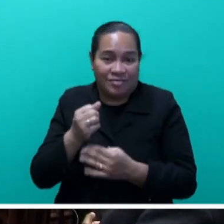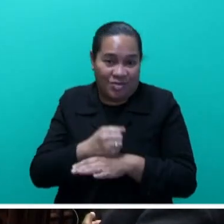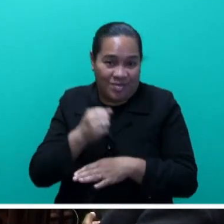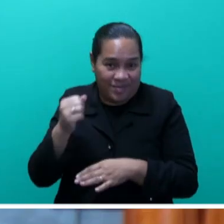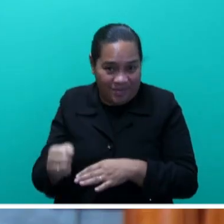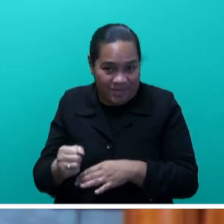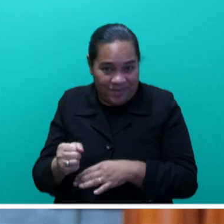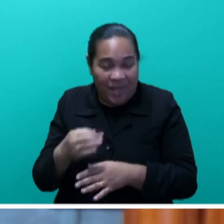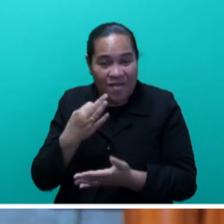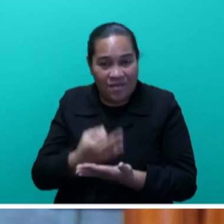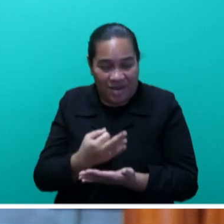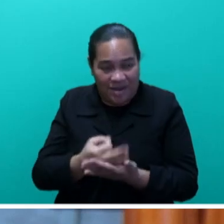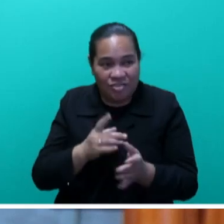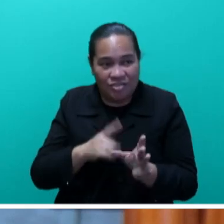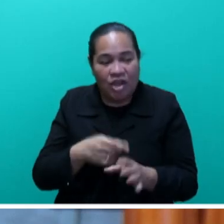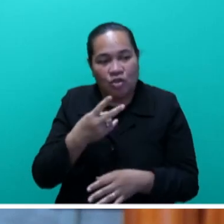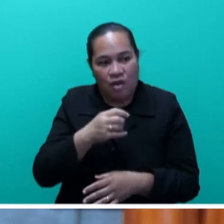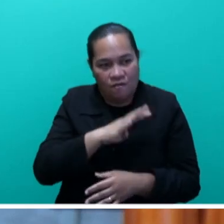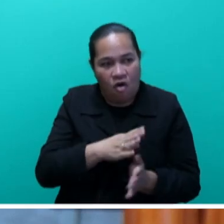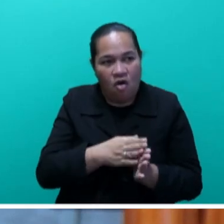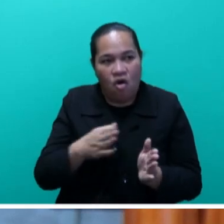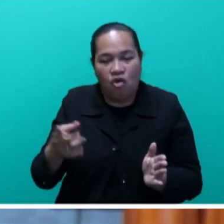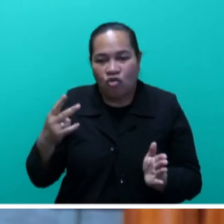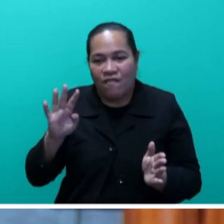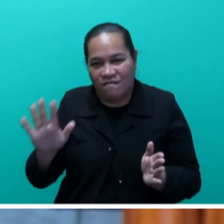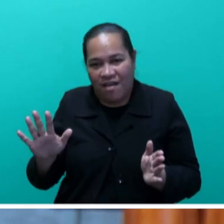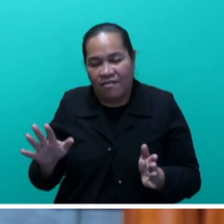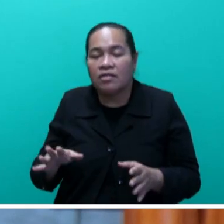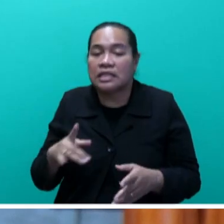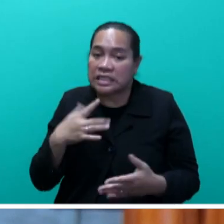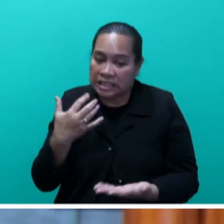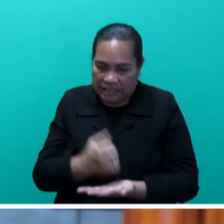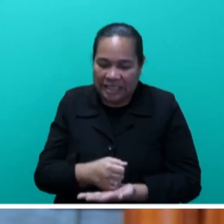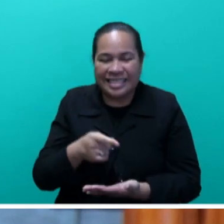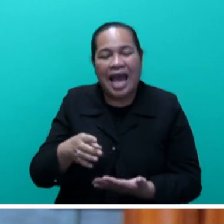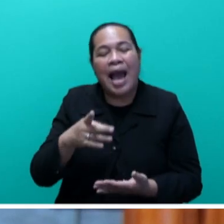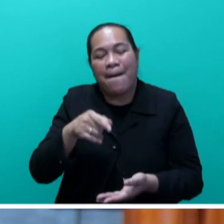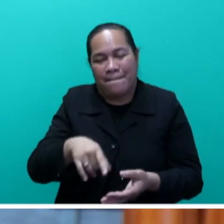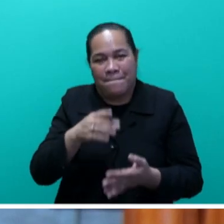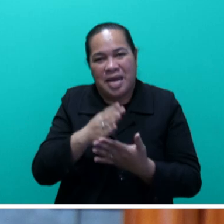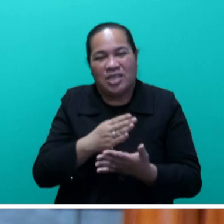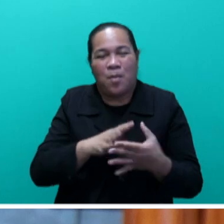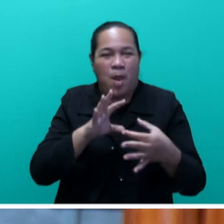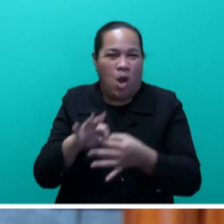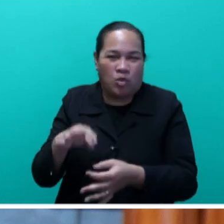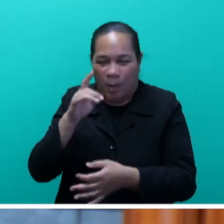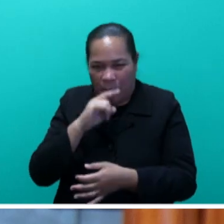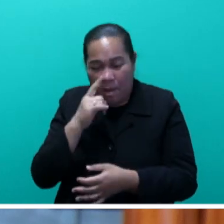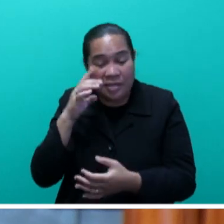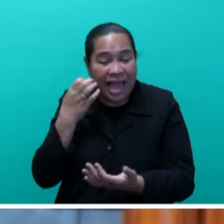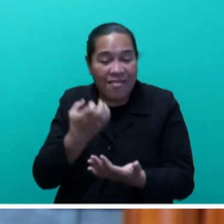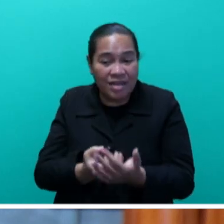year 2024-2025. It certainly is a people's budget, and I believe it is evidence